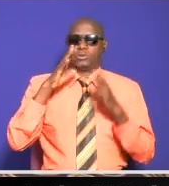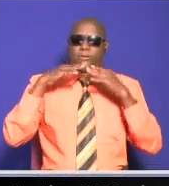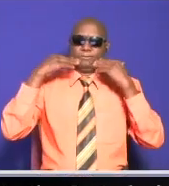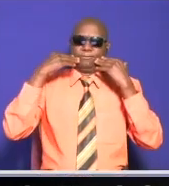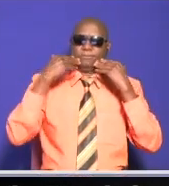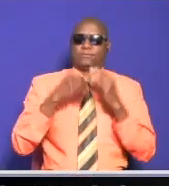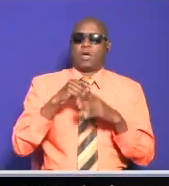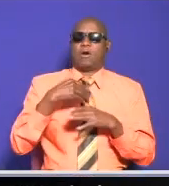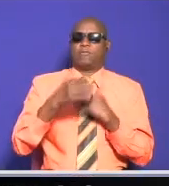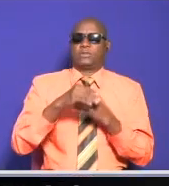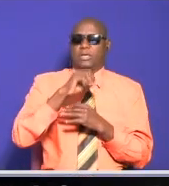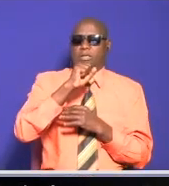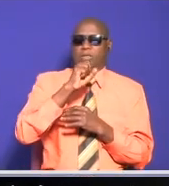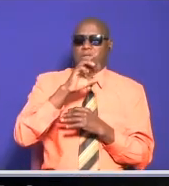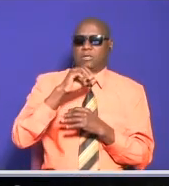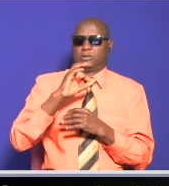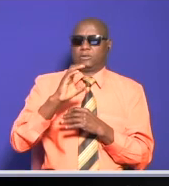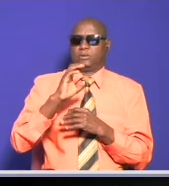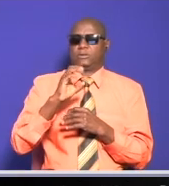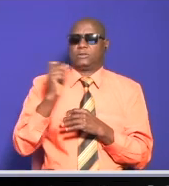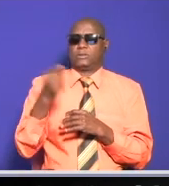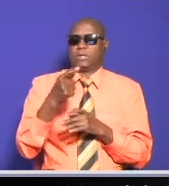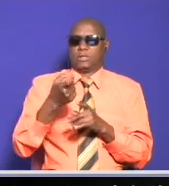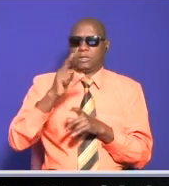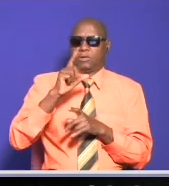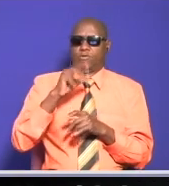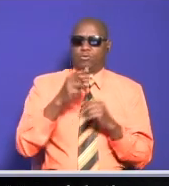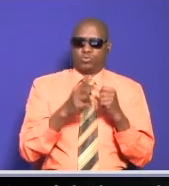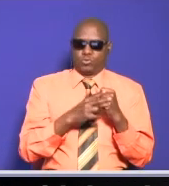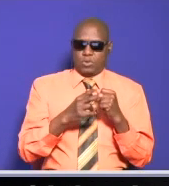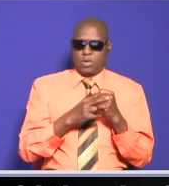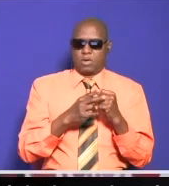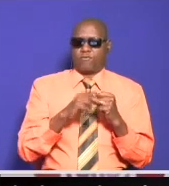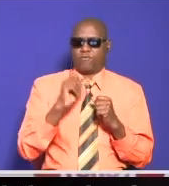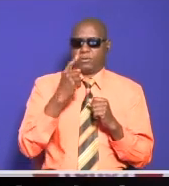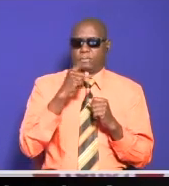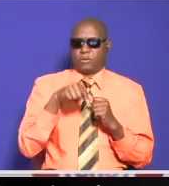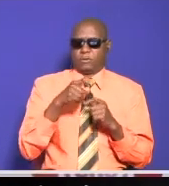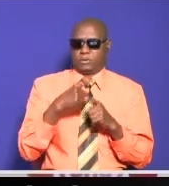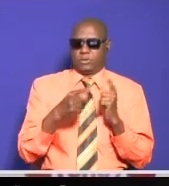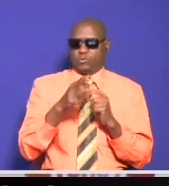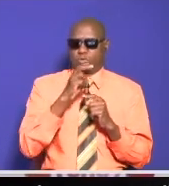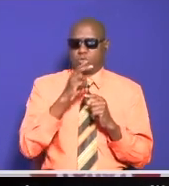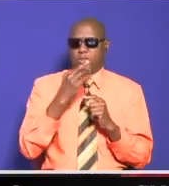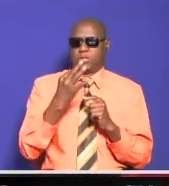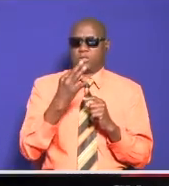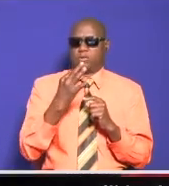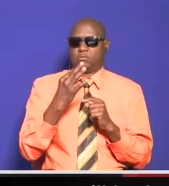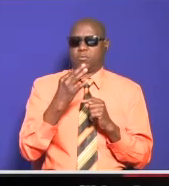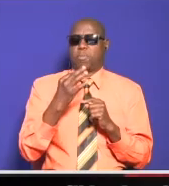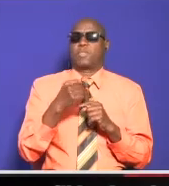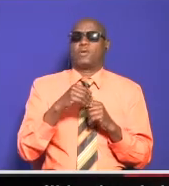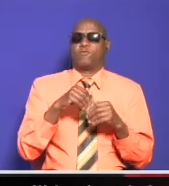SRC, approved their salary increase that will take effect from July 1st this year, 2023. The decision or about? According to